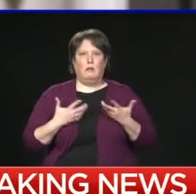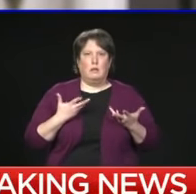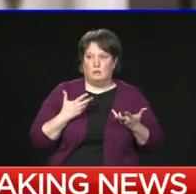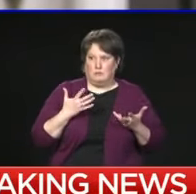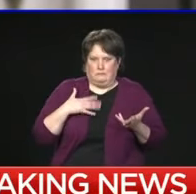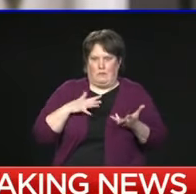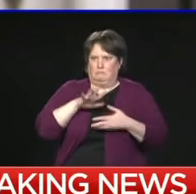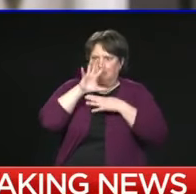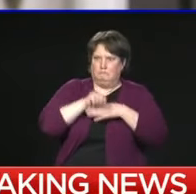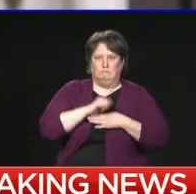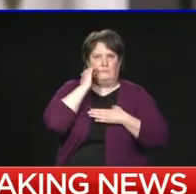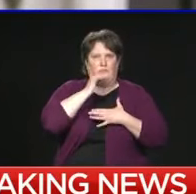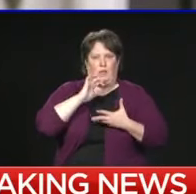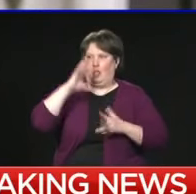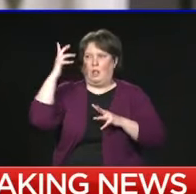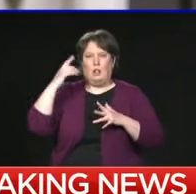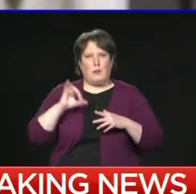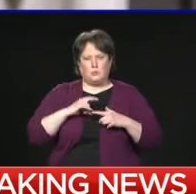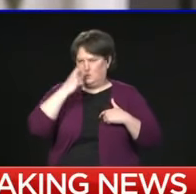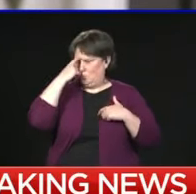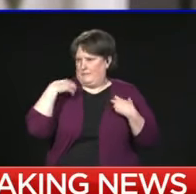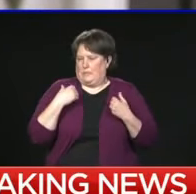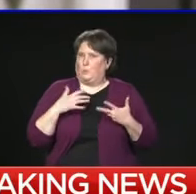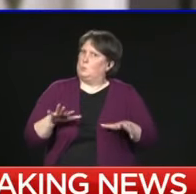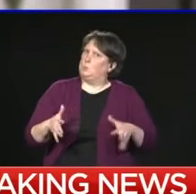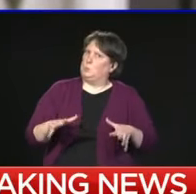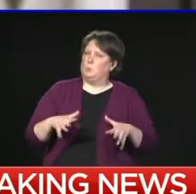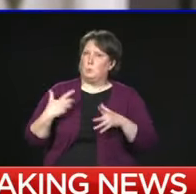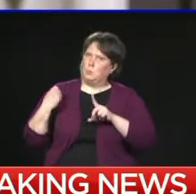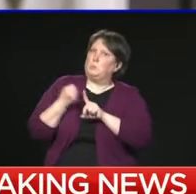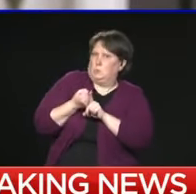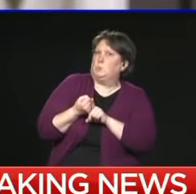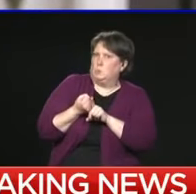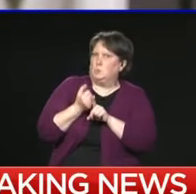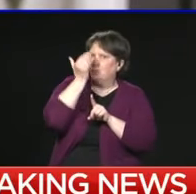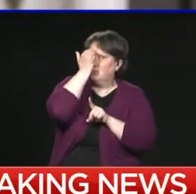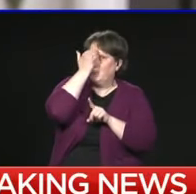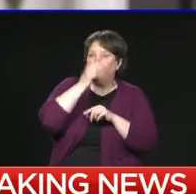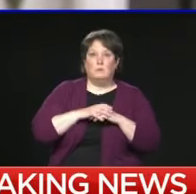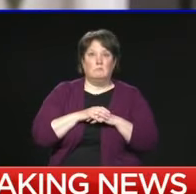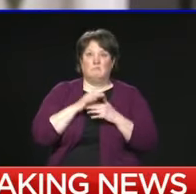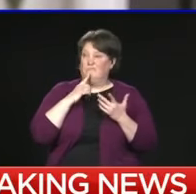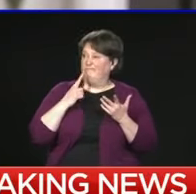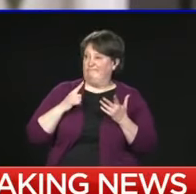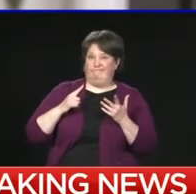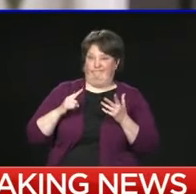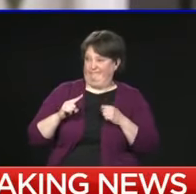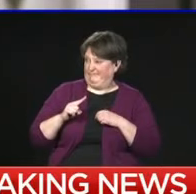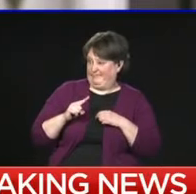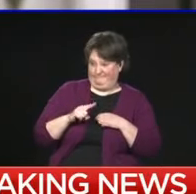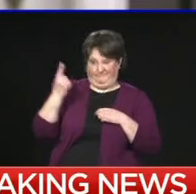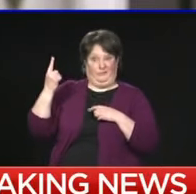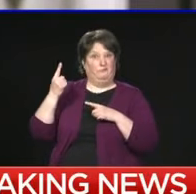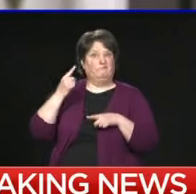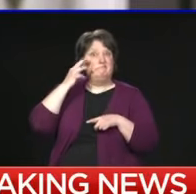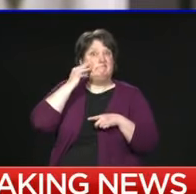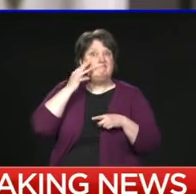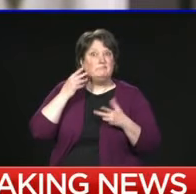routine, but for your mental health, too. We're facing a once-in-a-generation challenge, and on top of